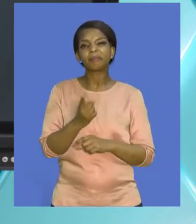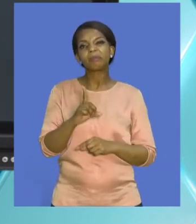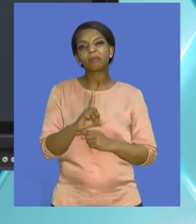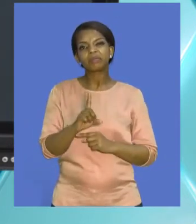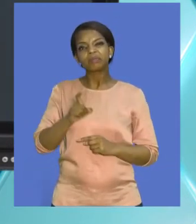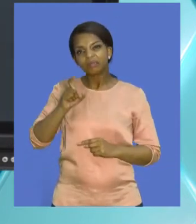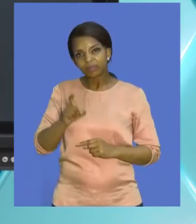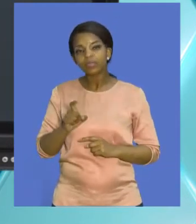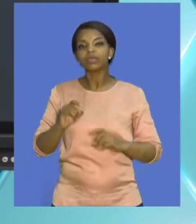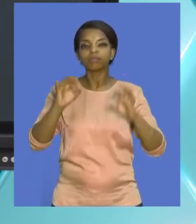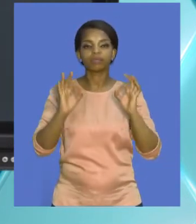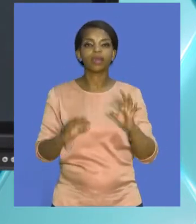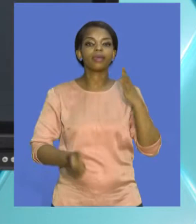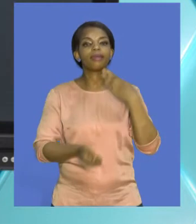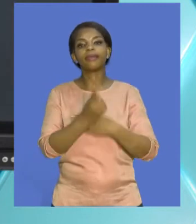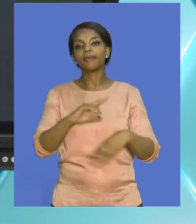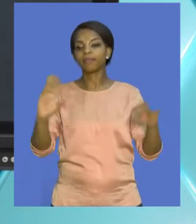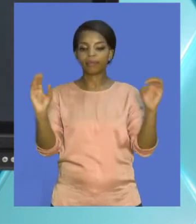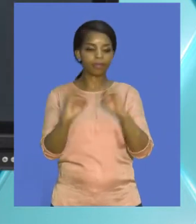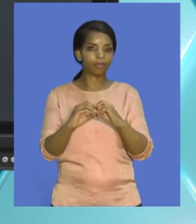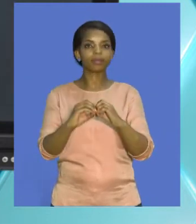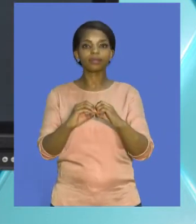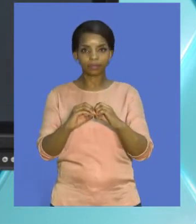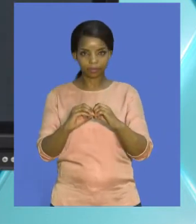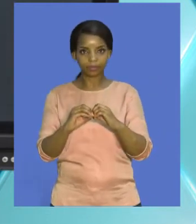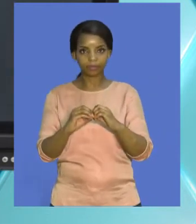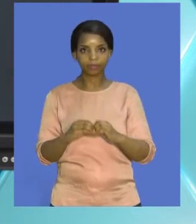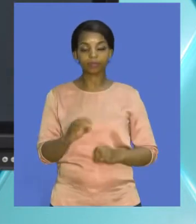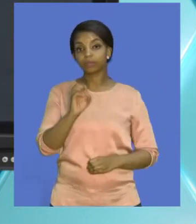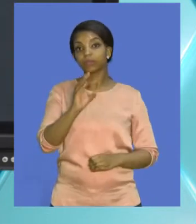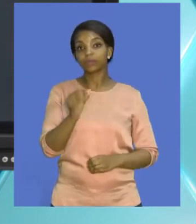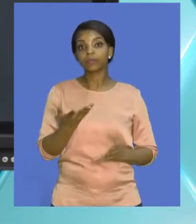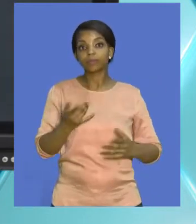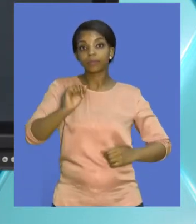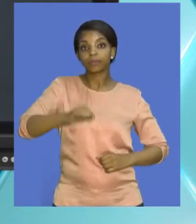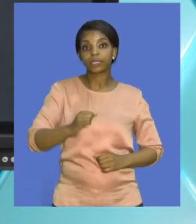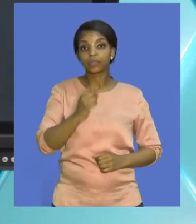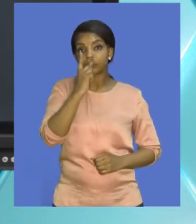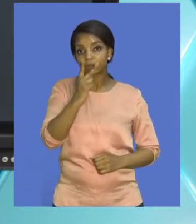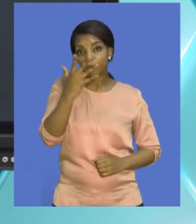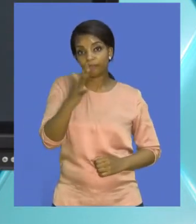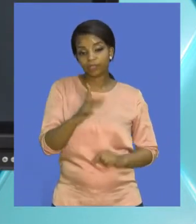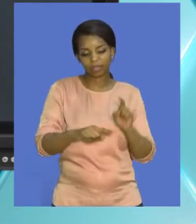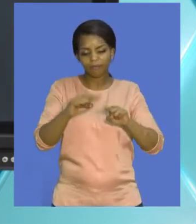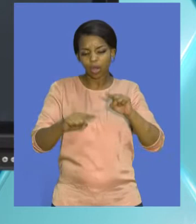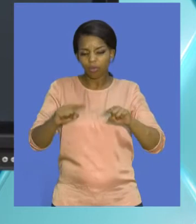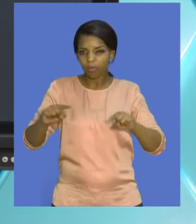charges. We've also spoken to the language in terms of the variables, which is your dependent, independent, as well as the controlled variable. So